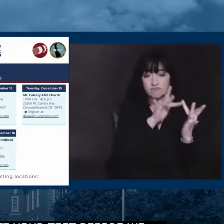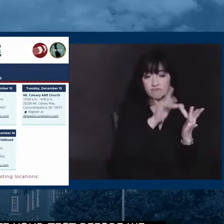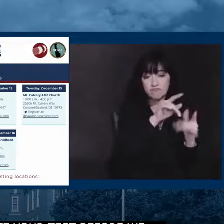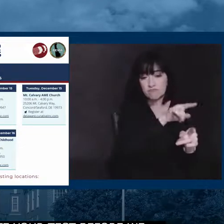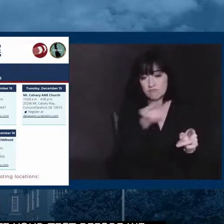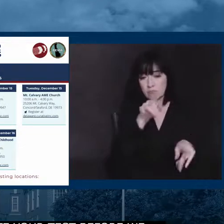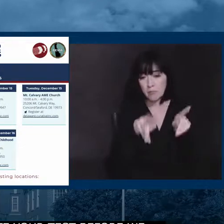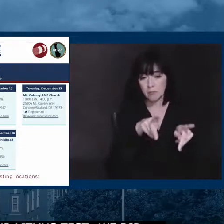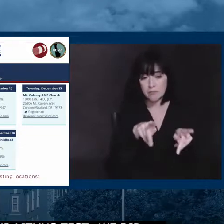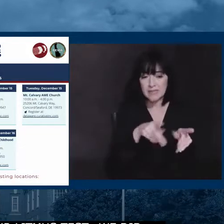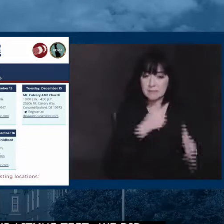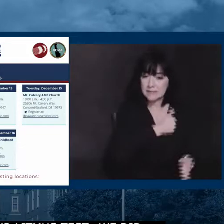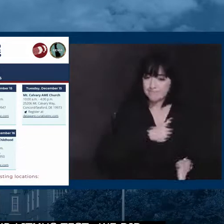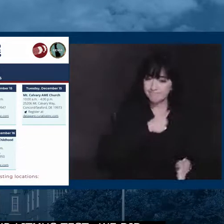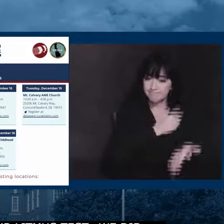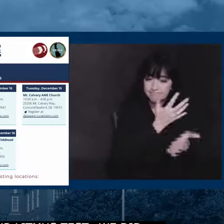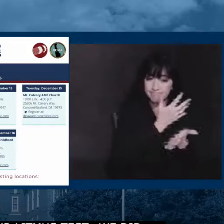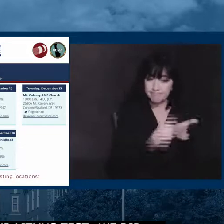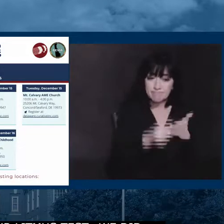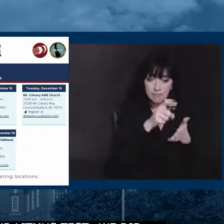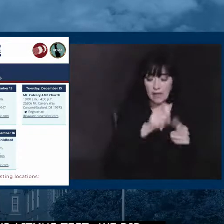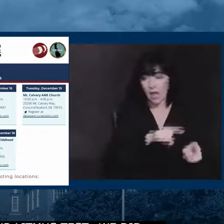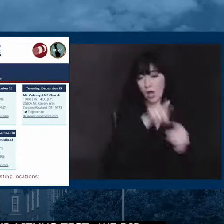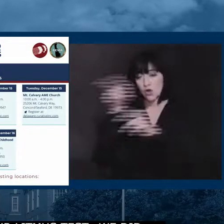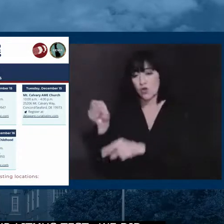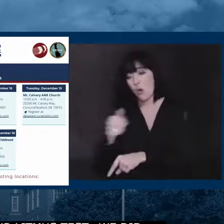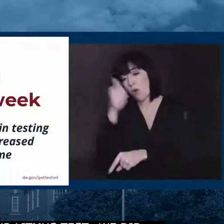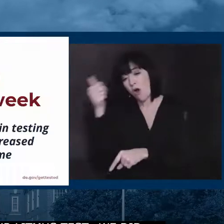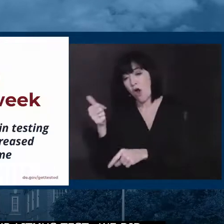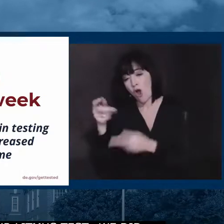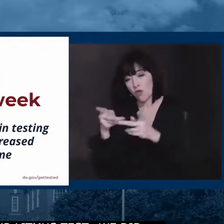tested that same day or the next day.